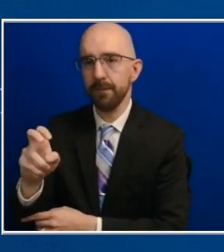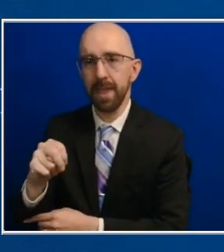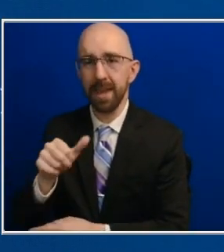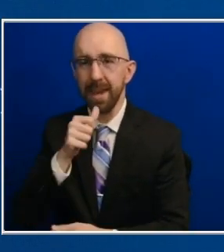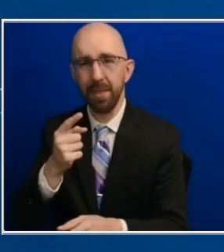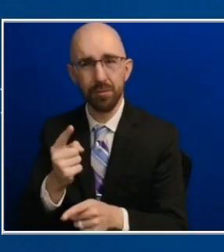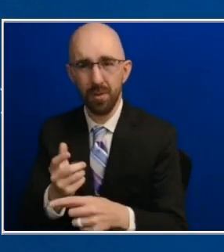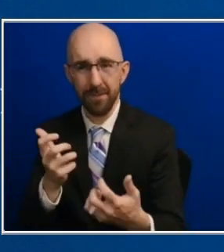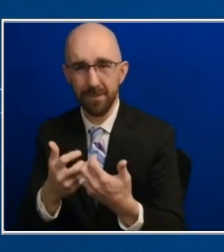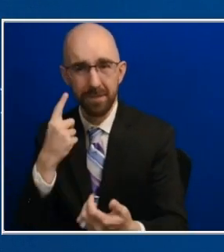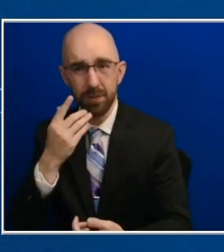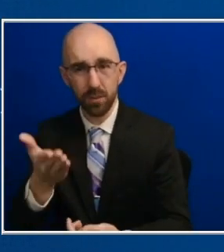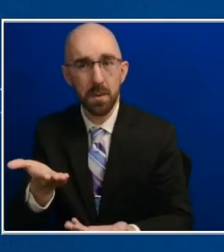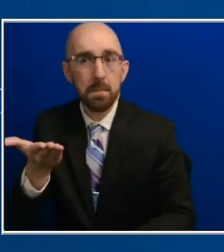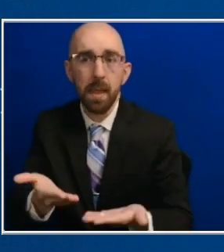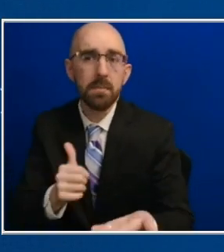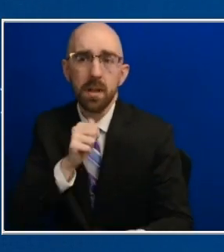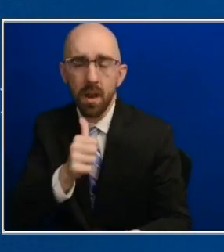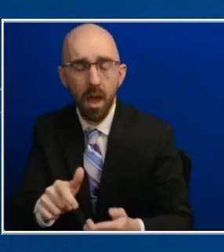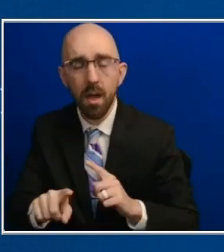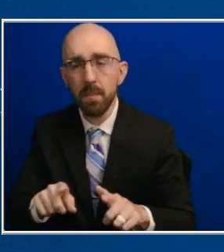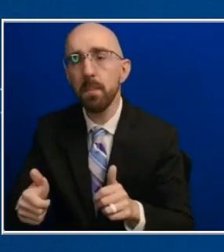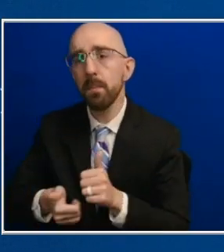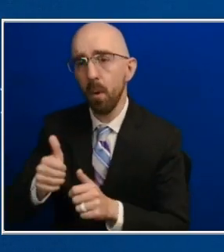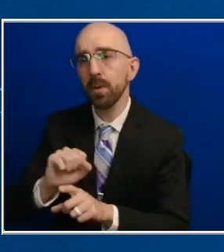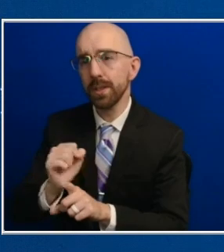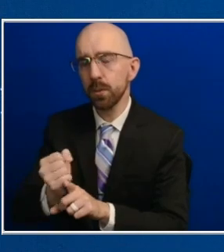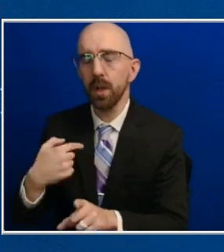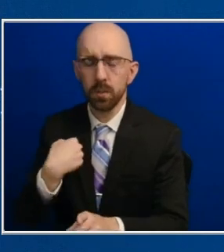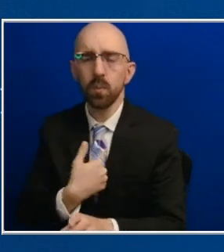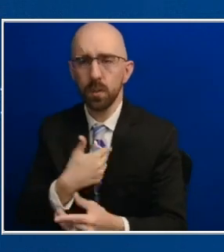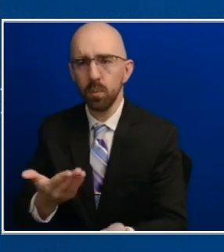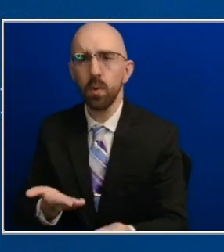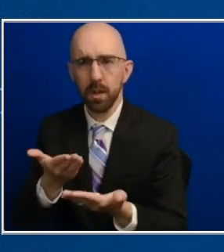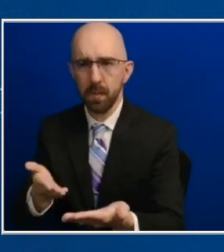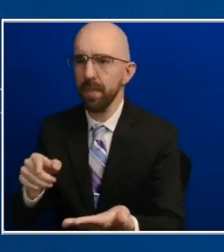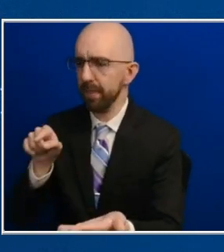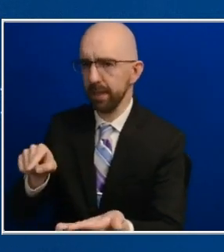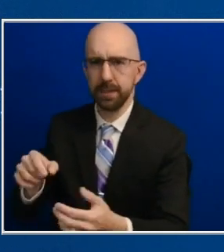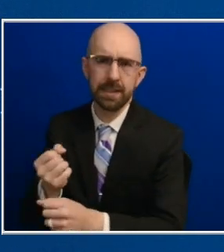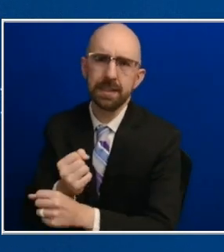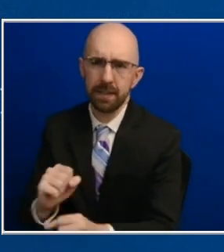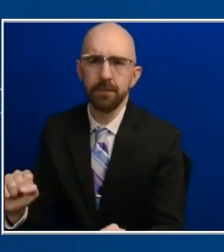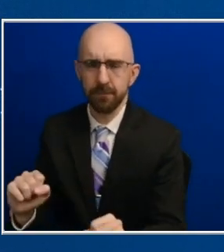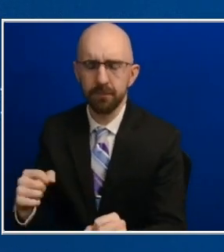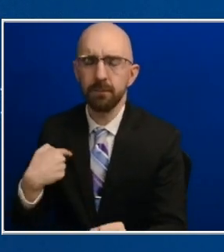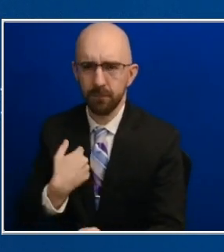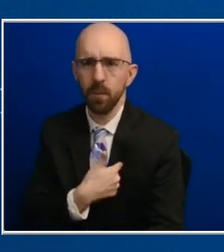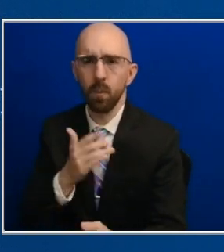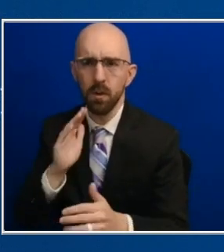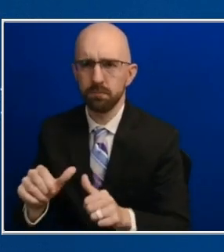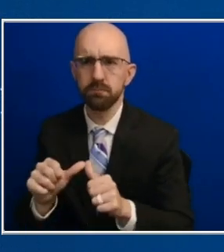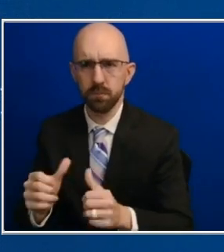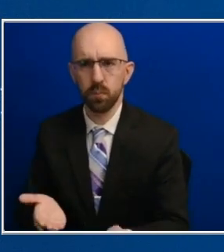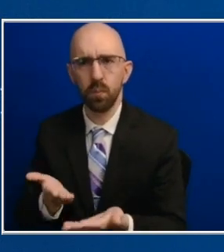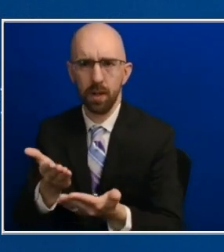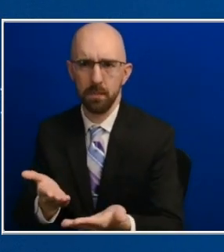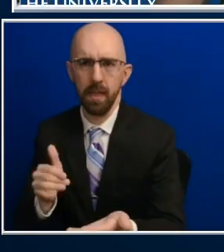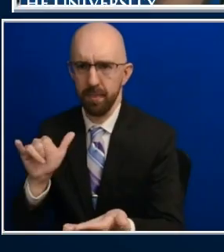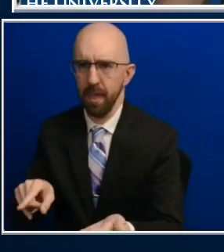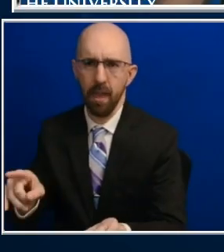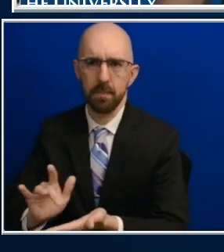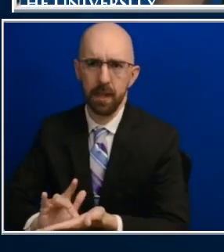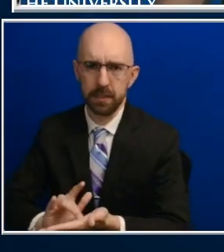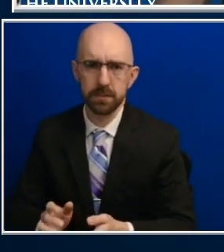for you. But in most cases, we're going to say that it is very safe, and we're going to recommend continuing to take it. Okay.